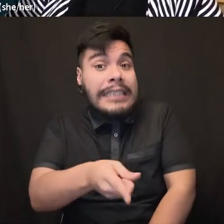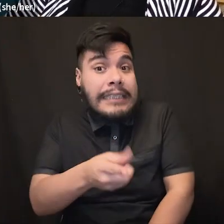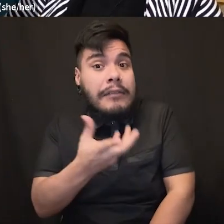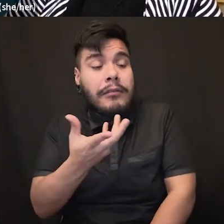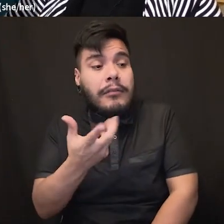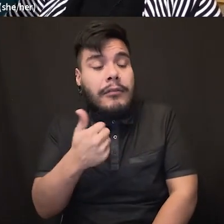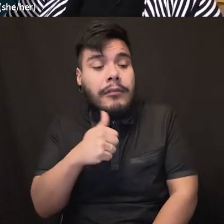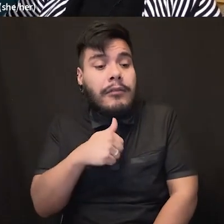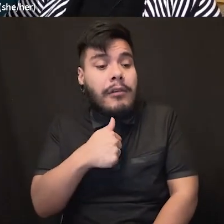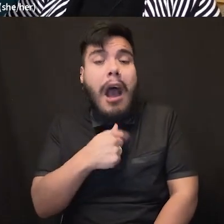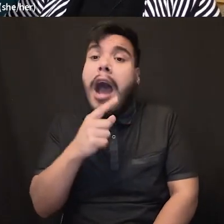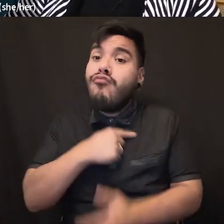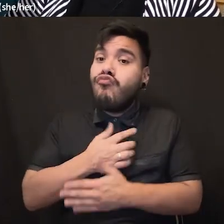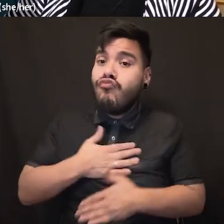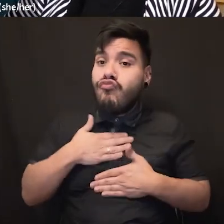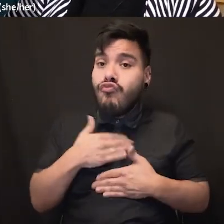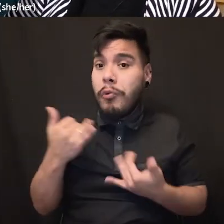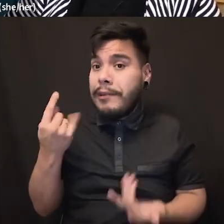I just really liked it. Like,